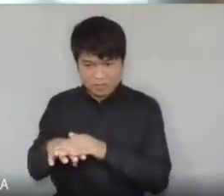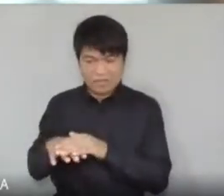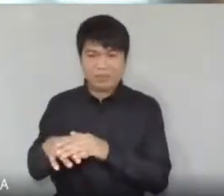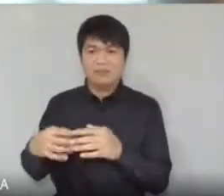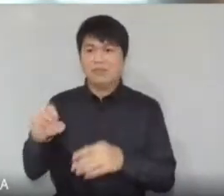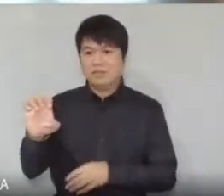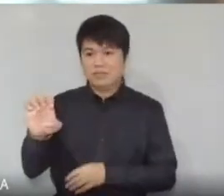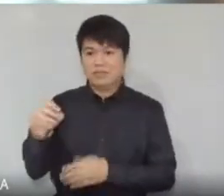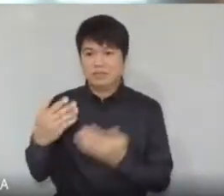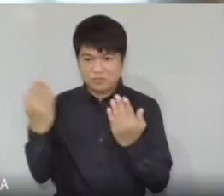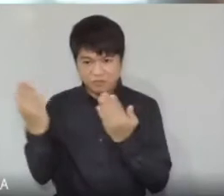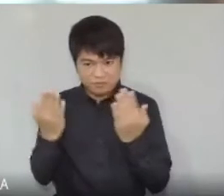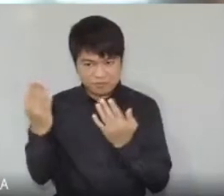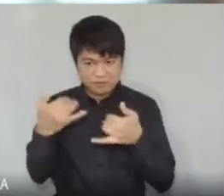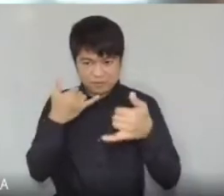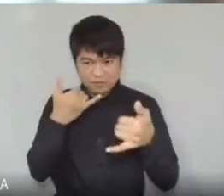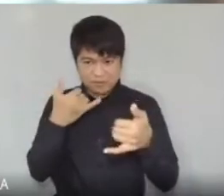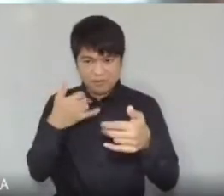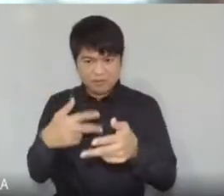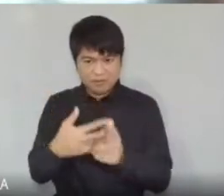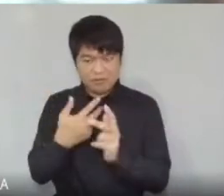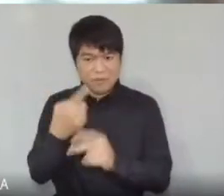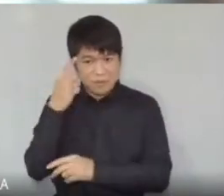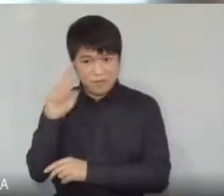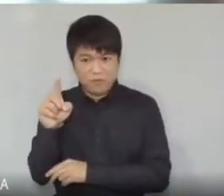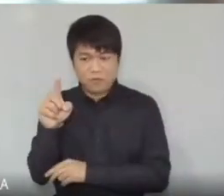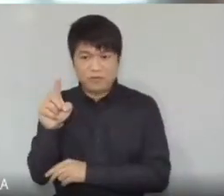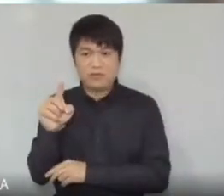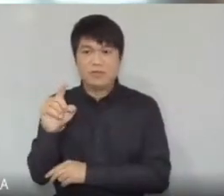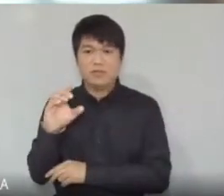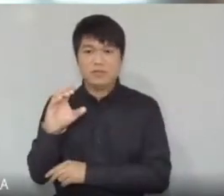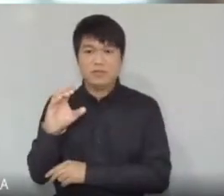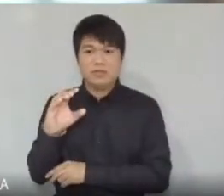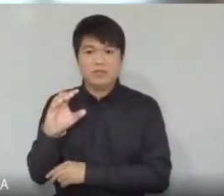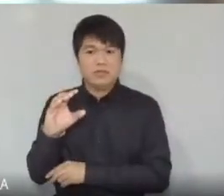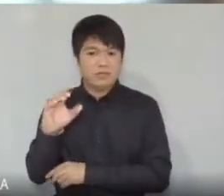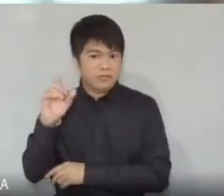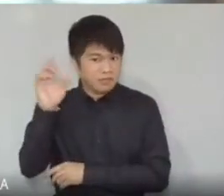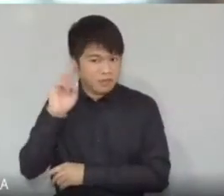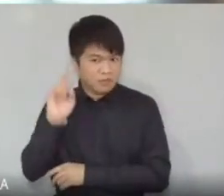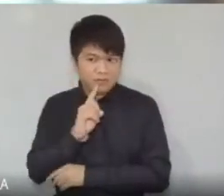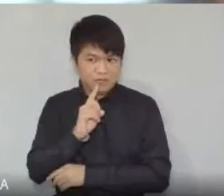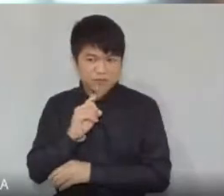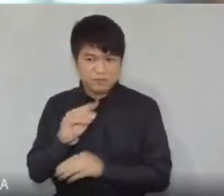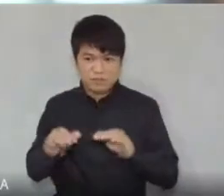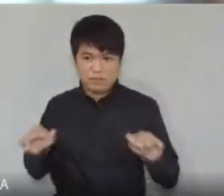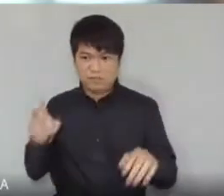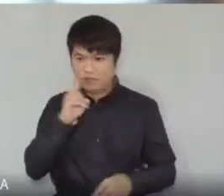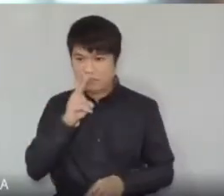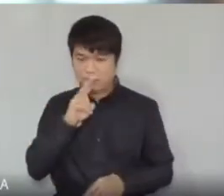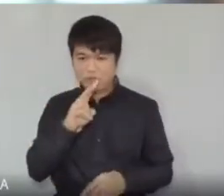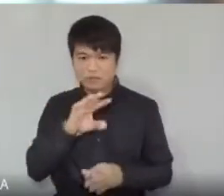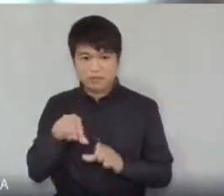health institutions. These are concrete lessons for health sector reforms, for digitized and more